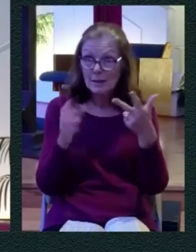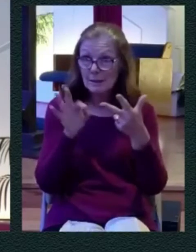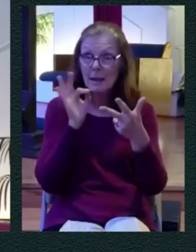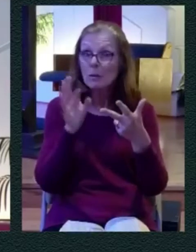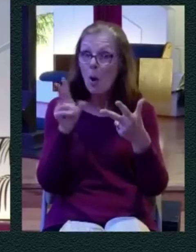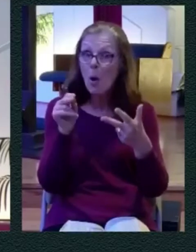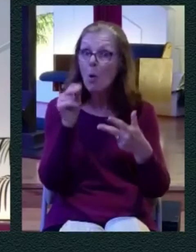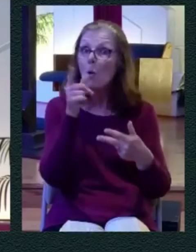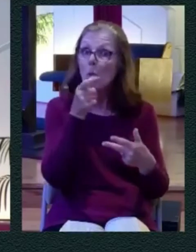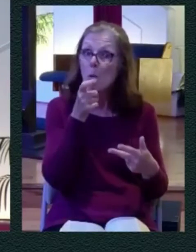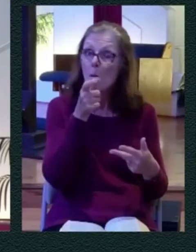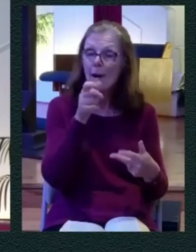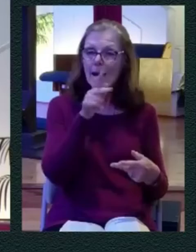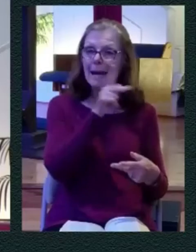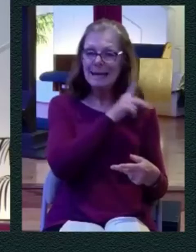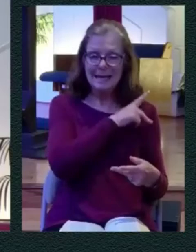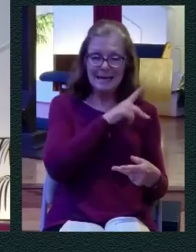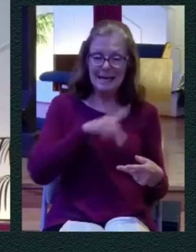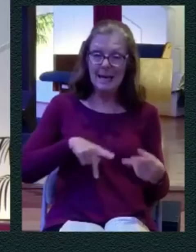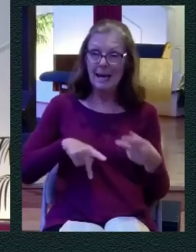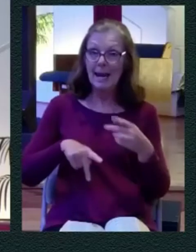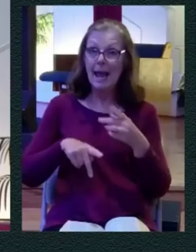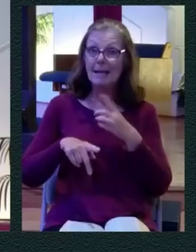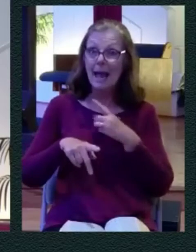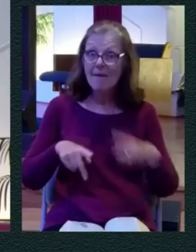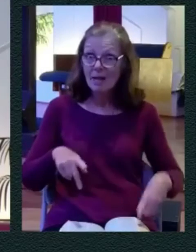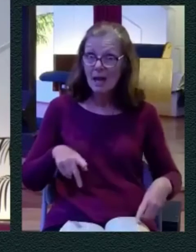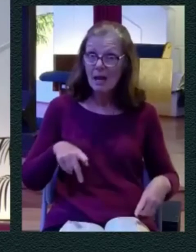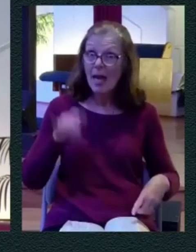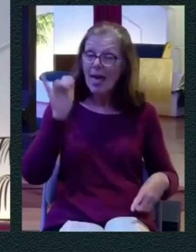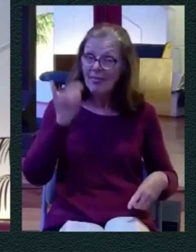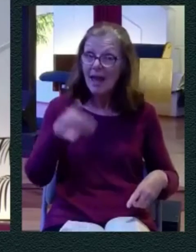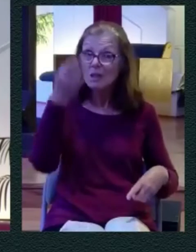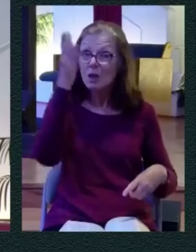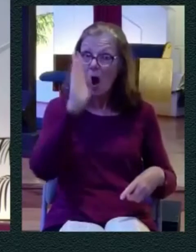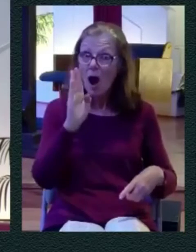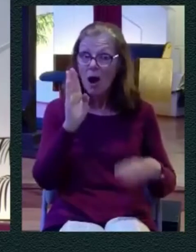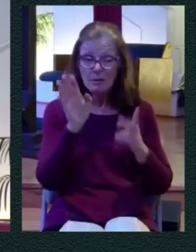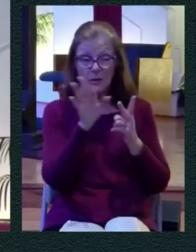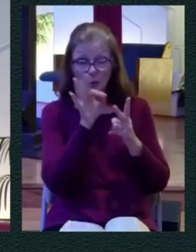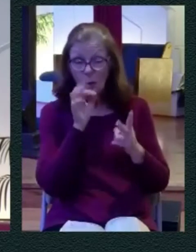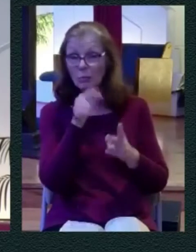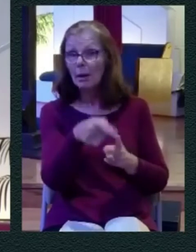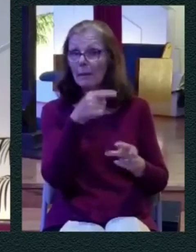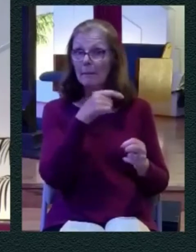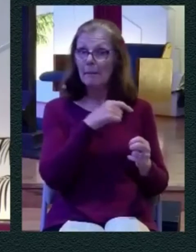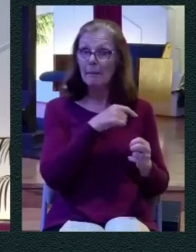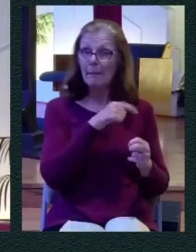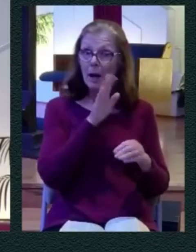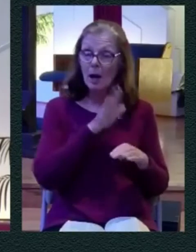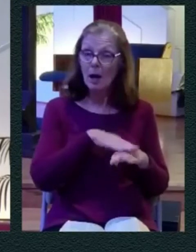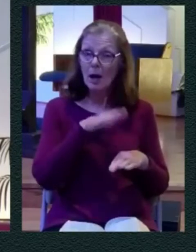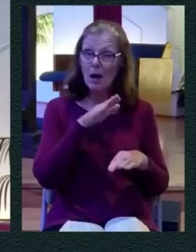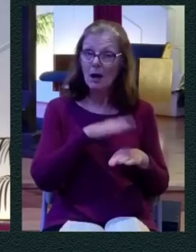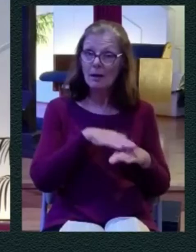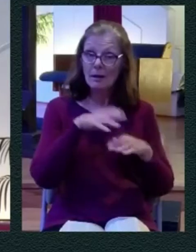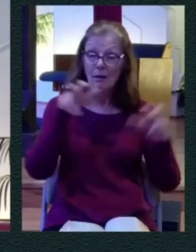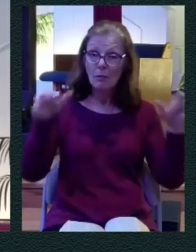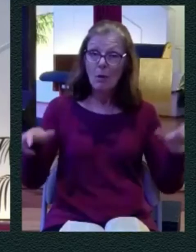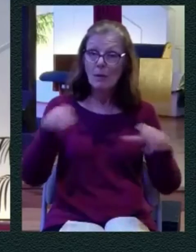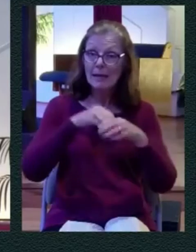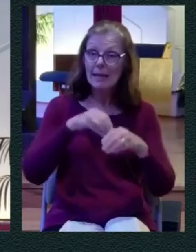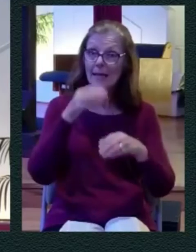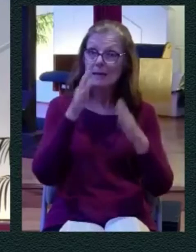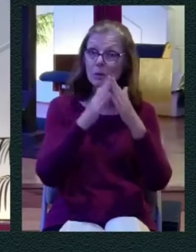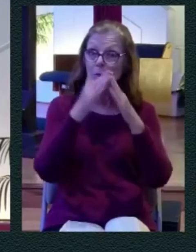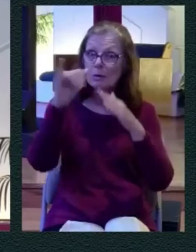David. It's God's man, the king on the throne in Jerusalem. It's the people of